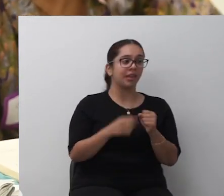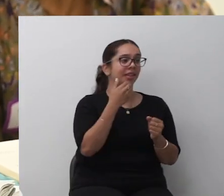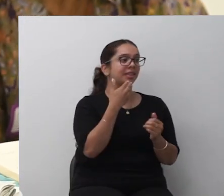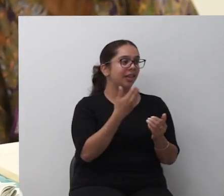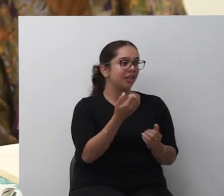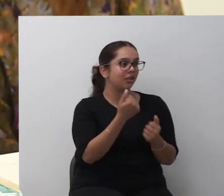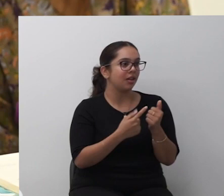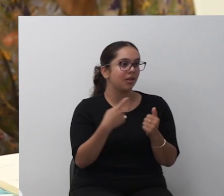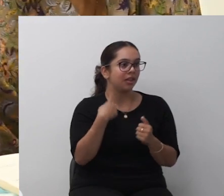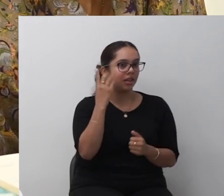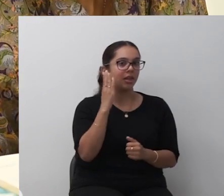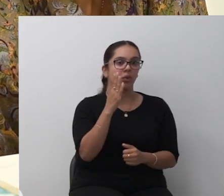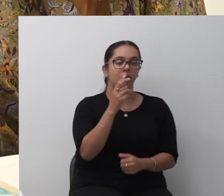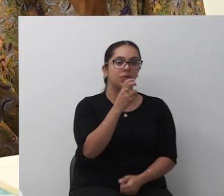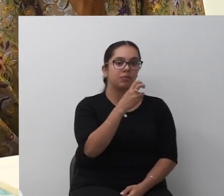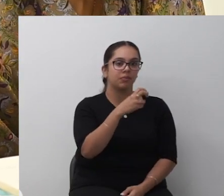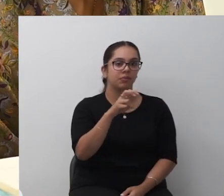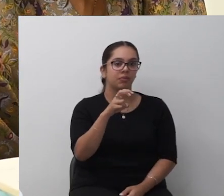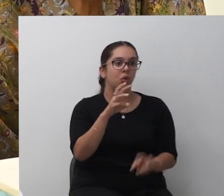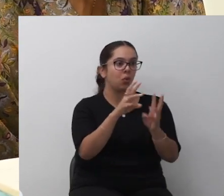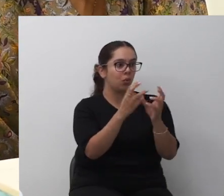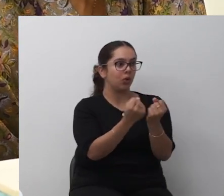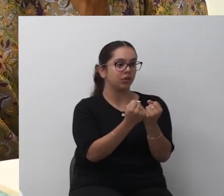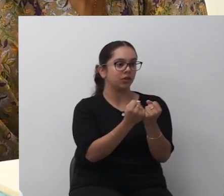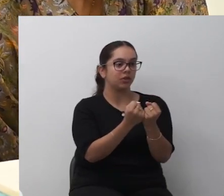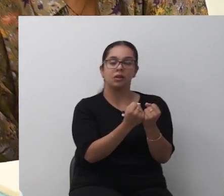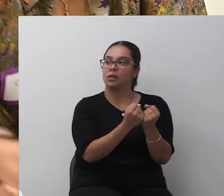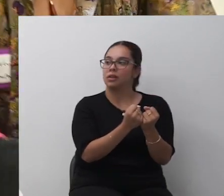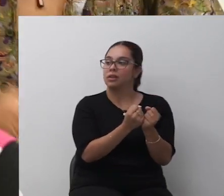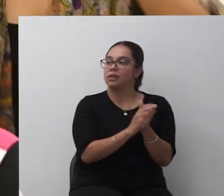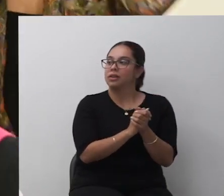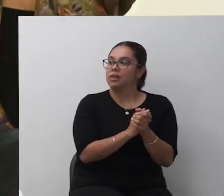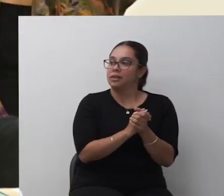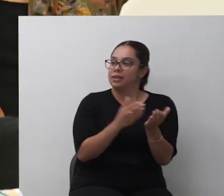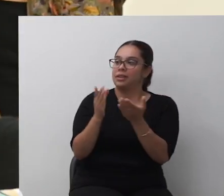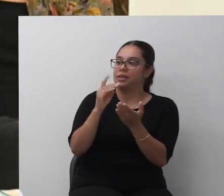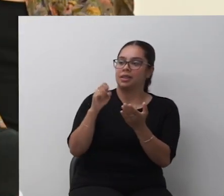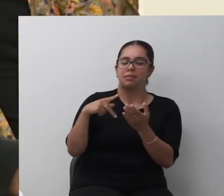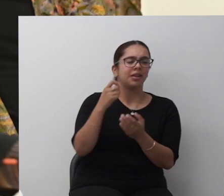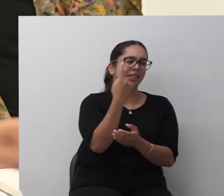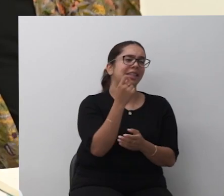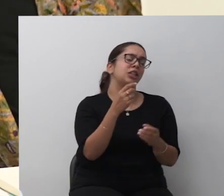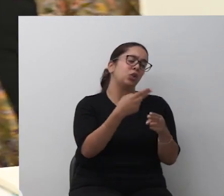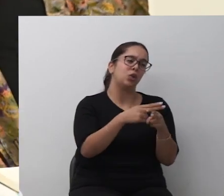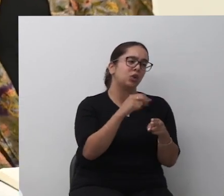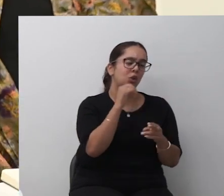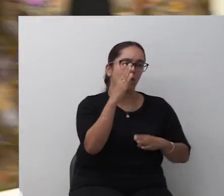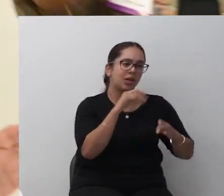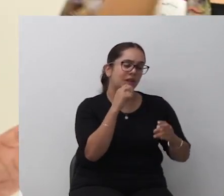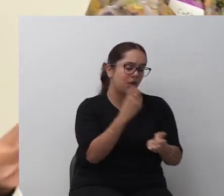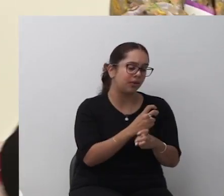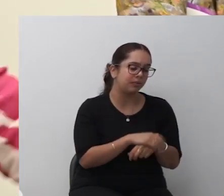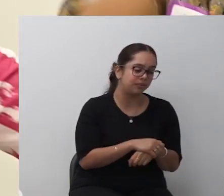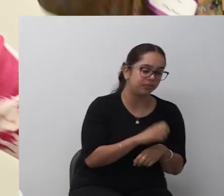everyone, I think we're gonna move to a little workshop now, so I'm gonna hand it over Yeah, to Deepa. it's gonna be very short, don't worry, it won't be hard.